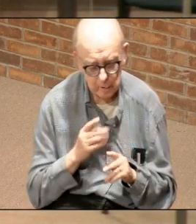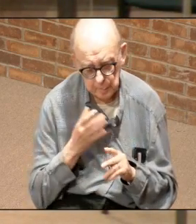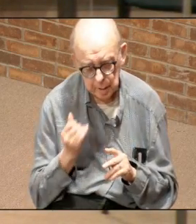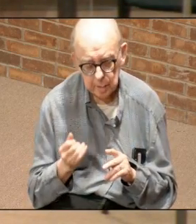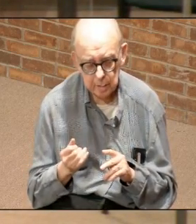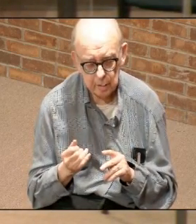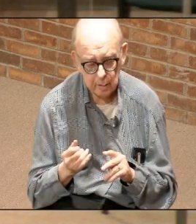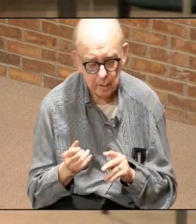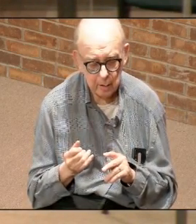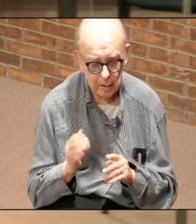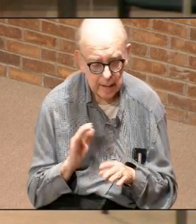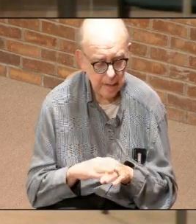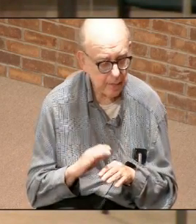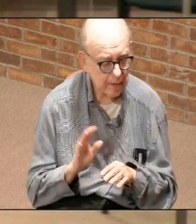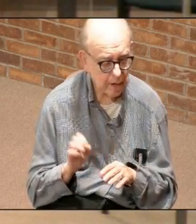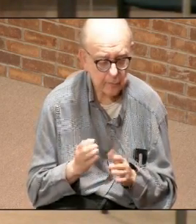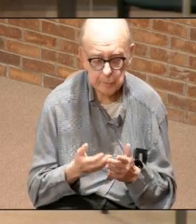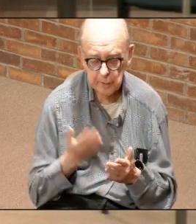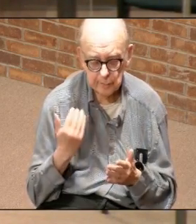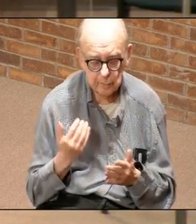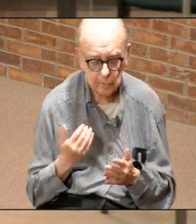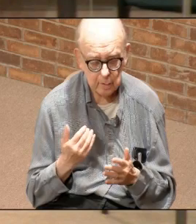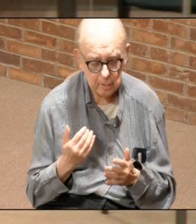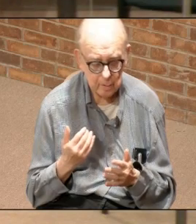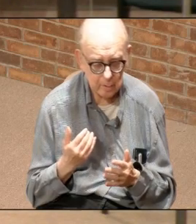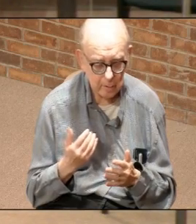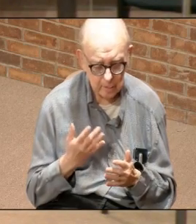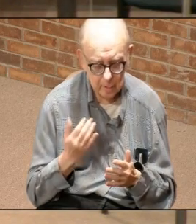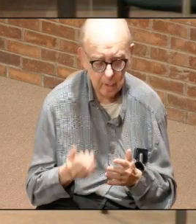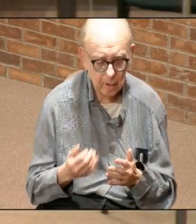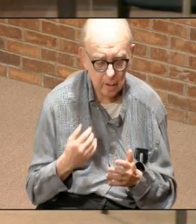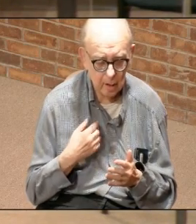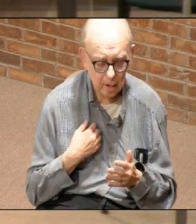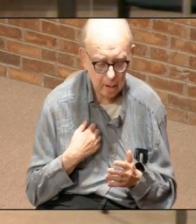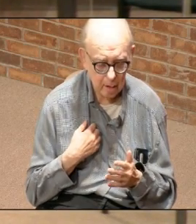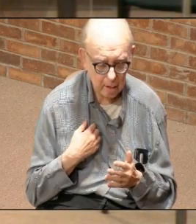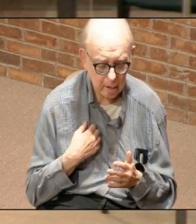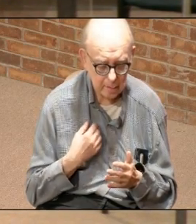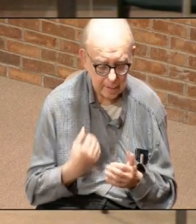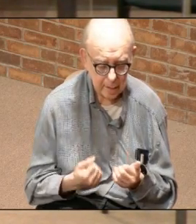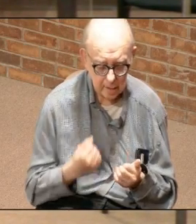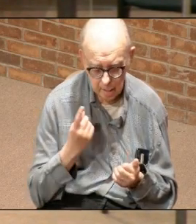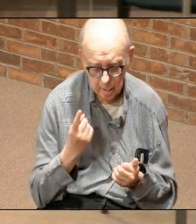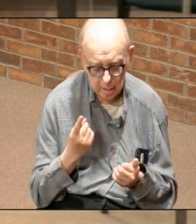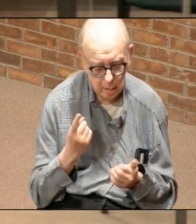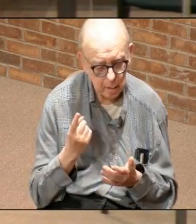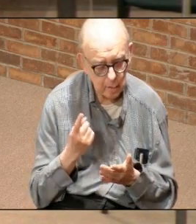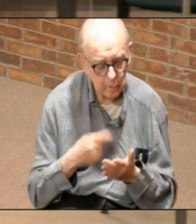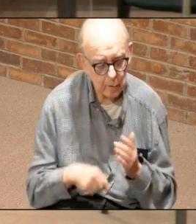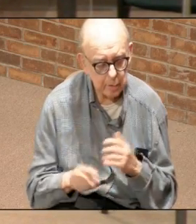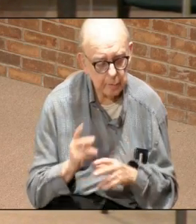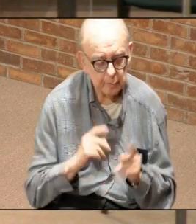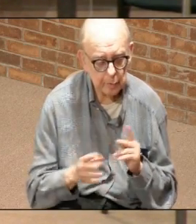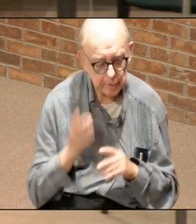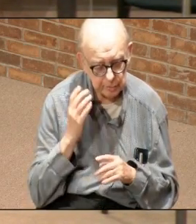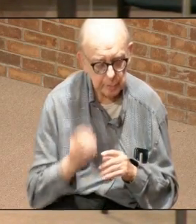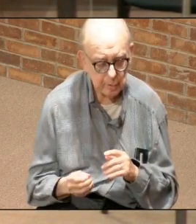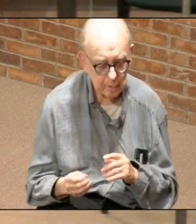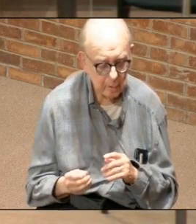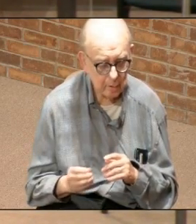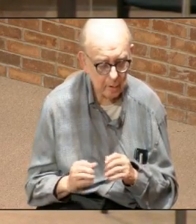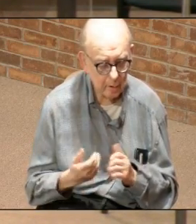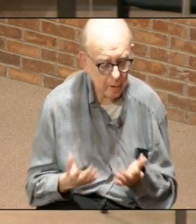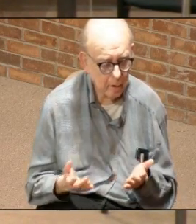better than ever before. Because I can understand what people were going through and how they're